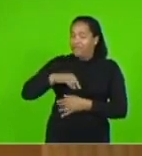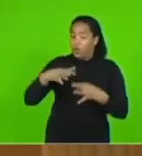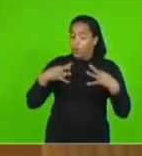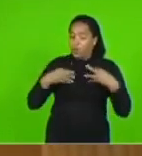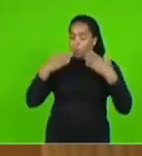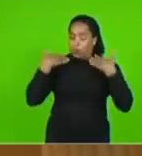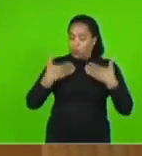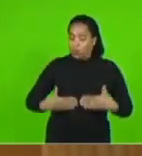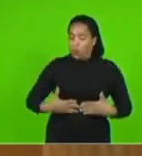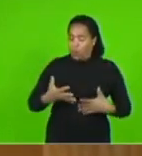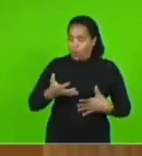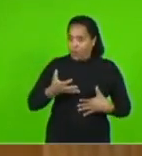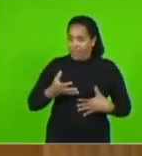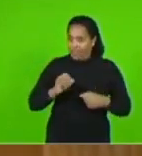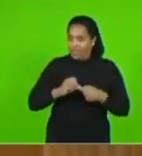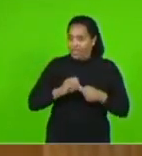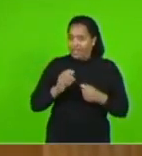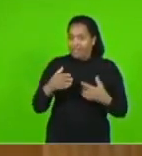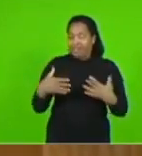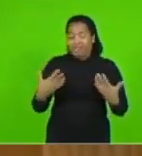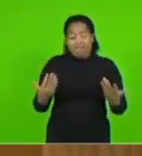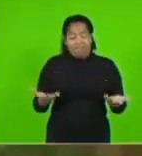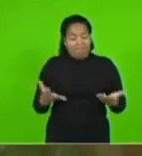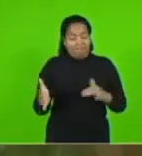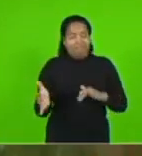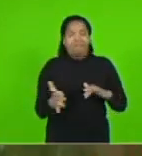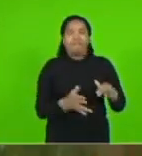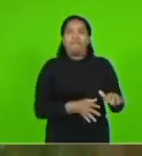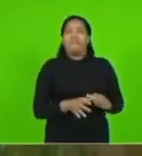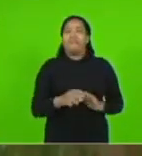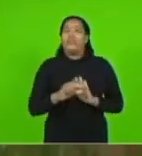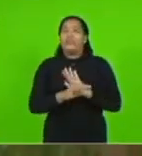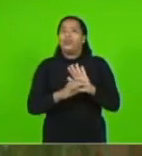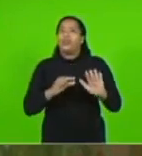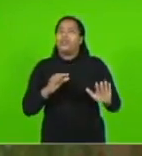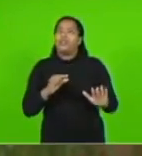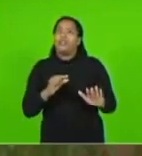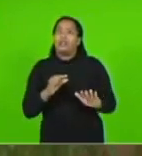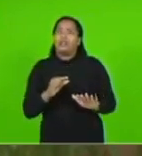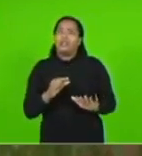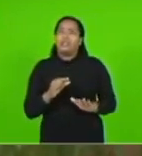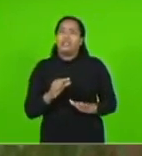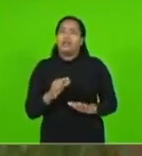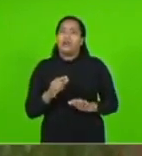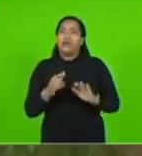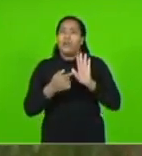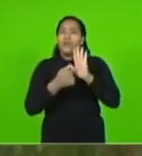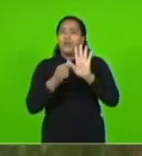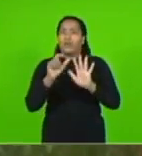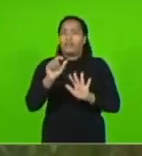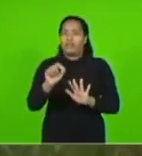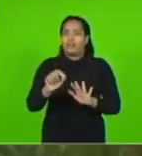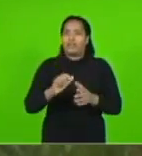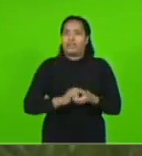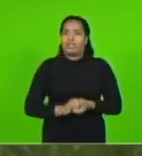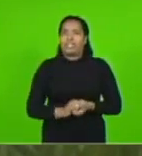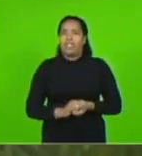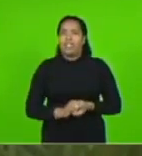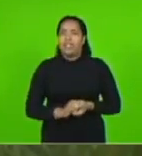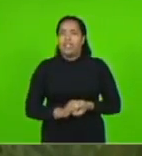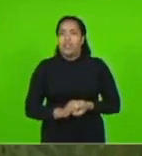we're not going to do everything that the flesh wants. We're going to die to the flesh and rise again in the Lord.